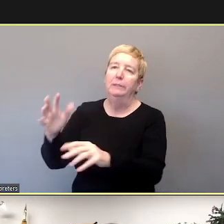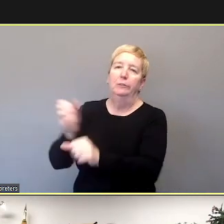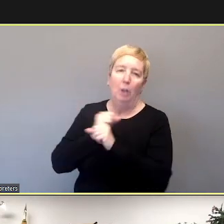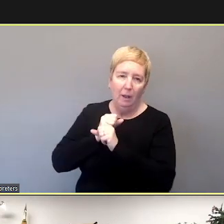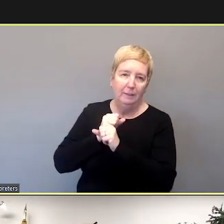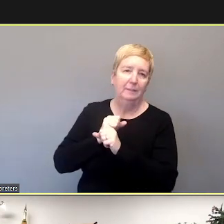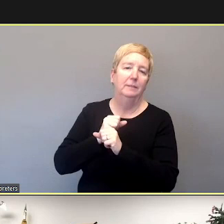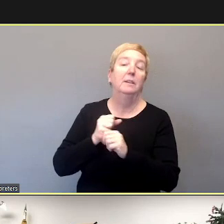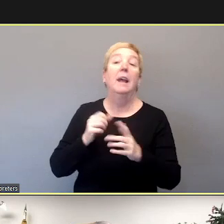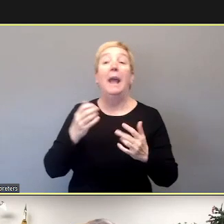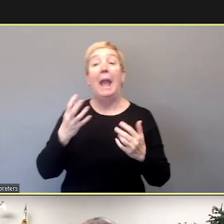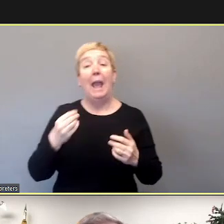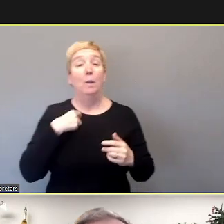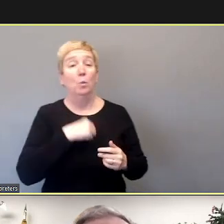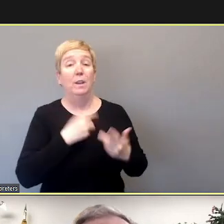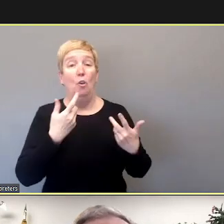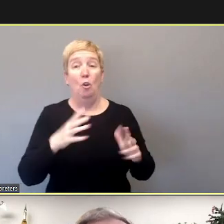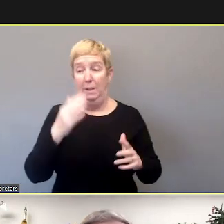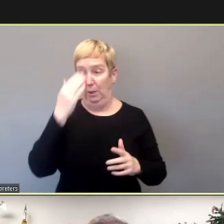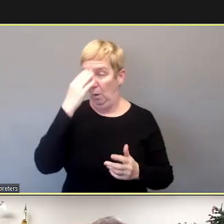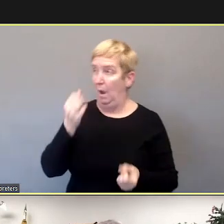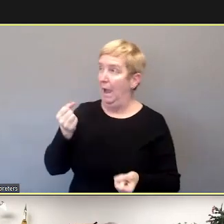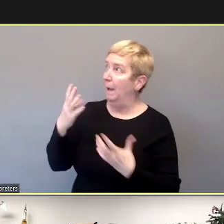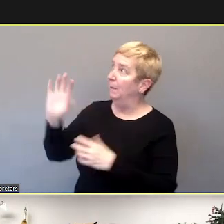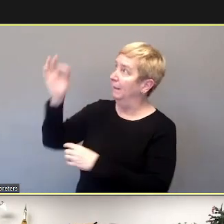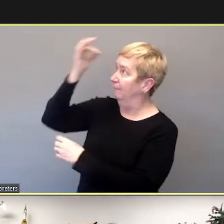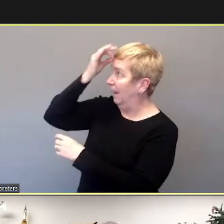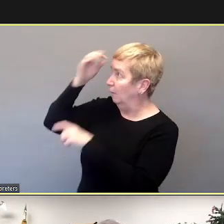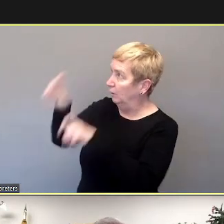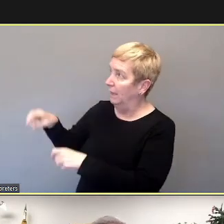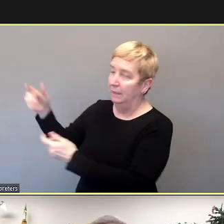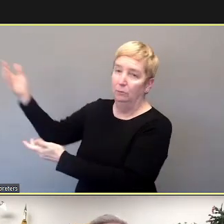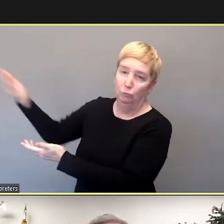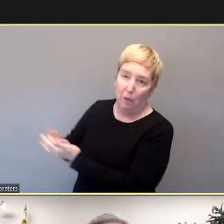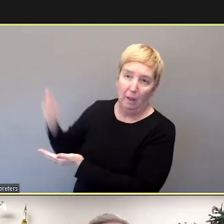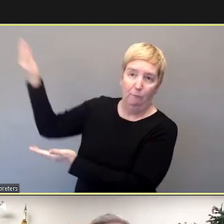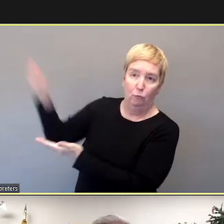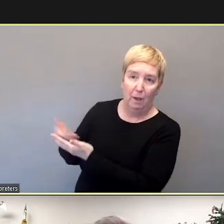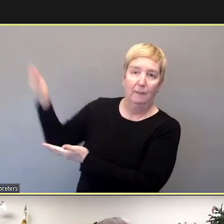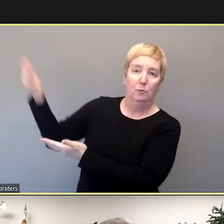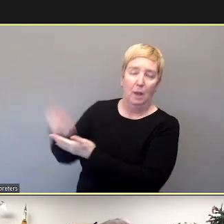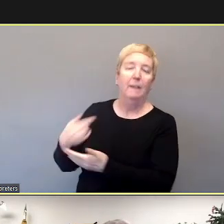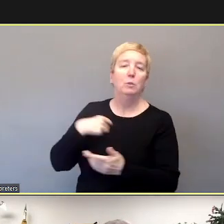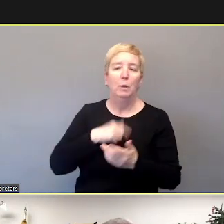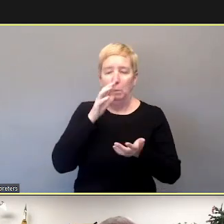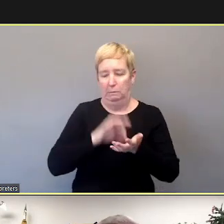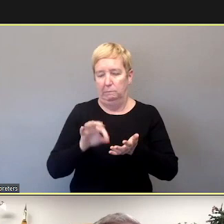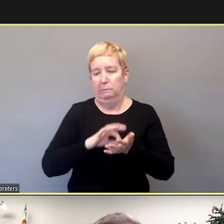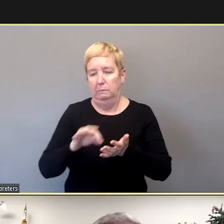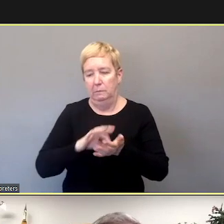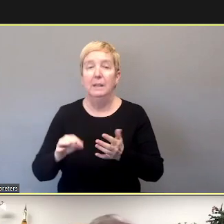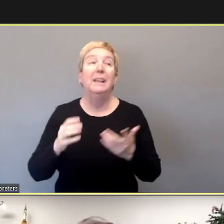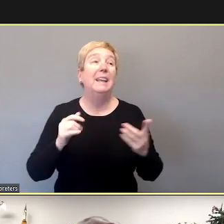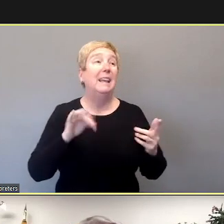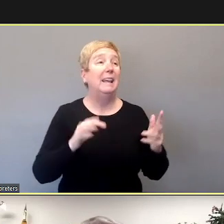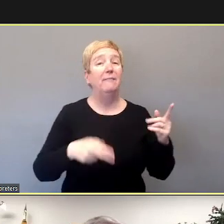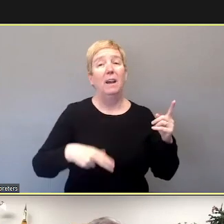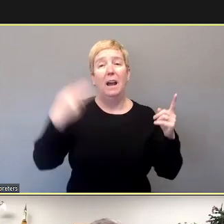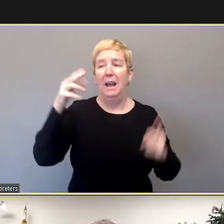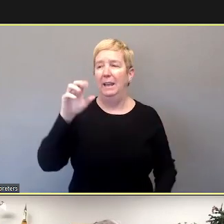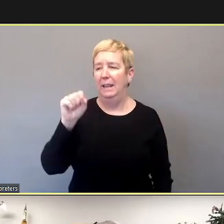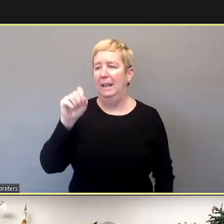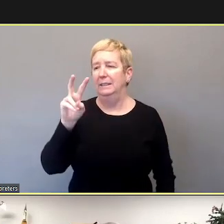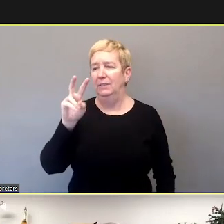track federal tests coming in as well. And so in high SVI areas, we don't have federal tests coming